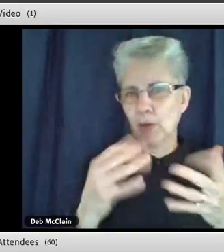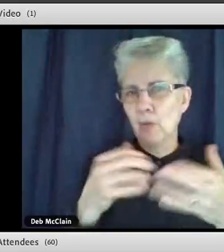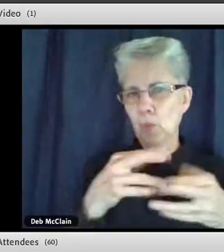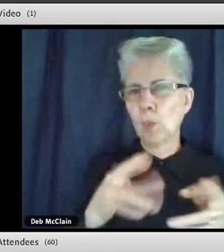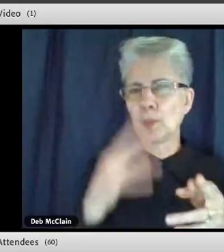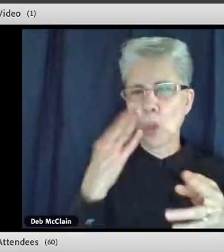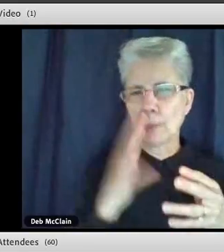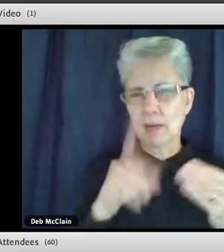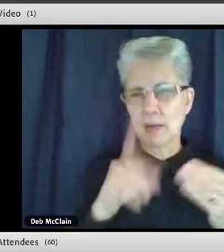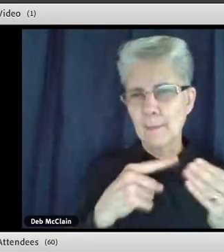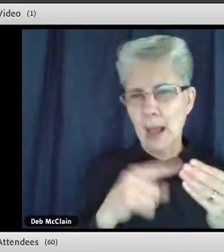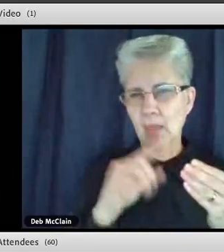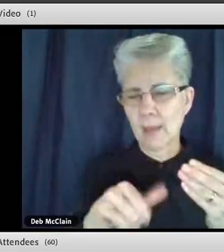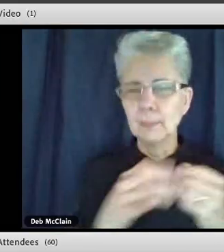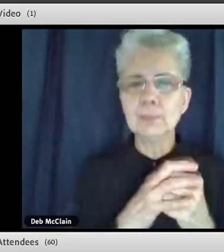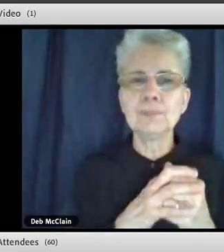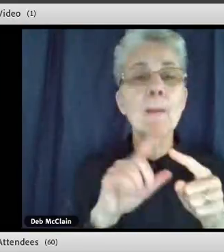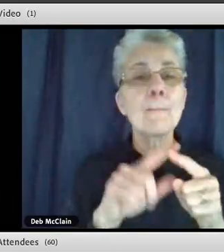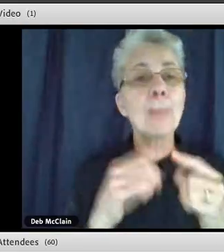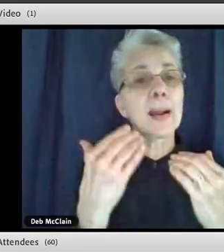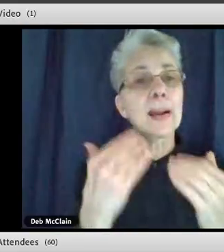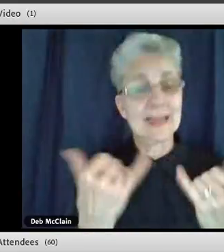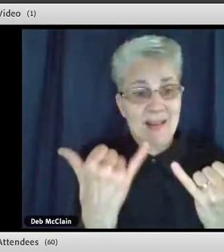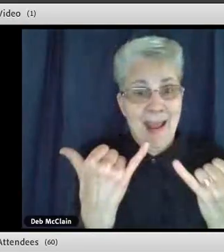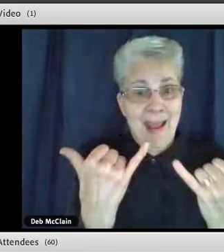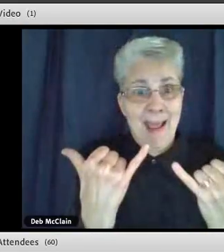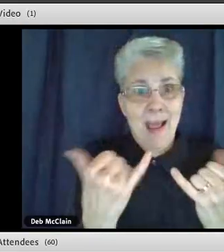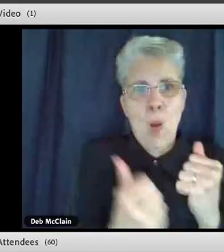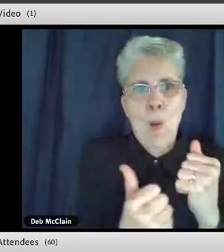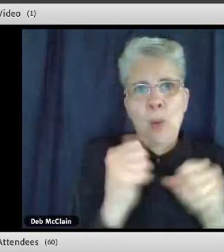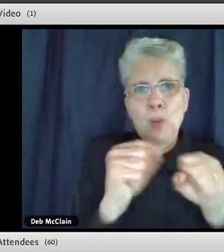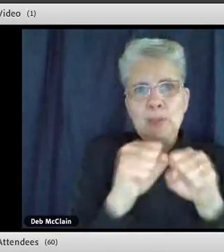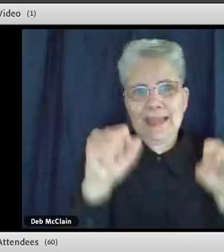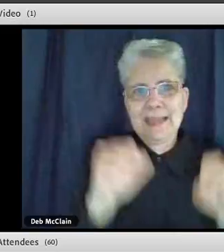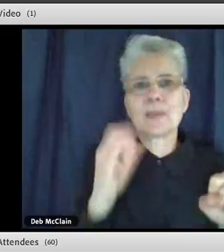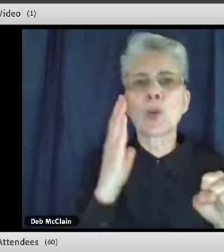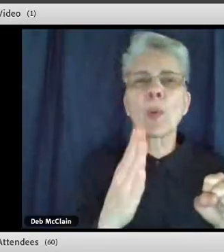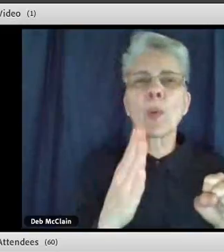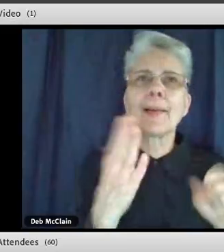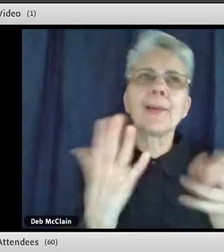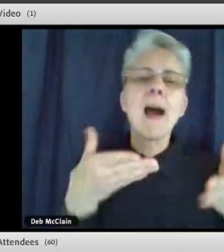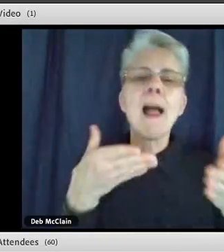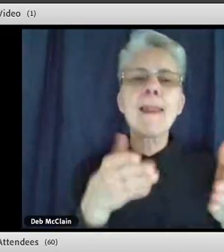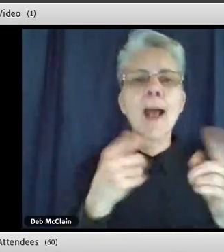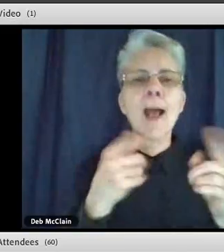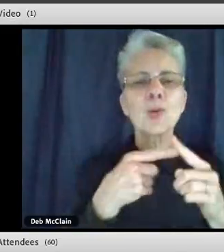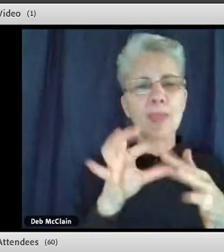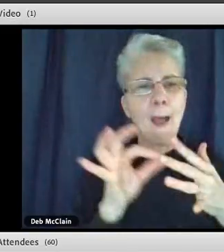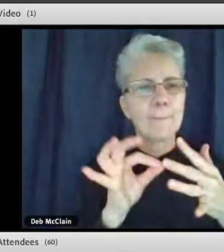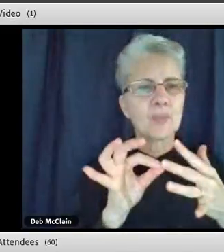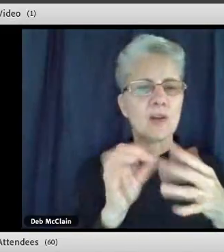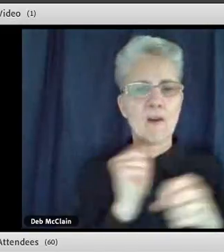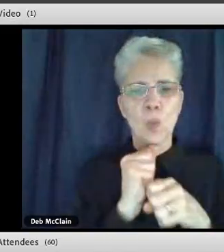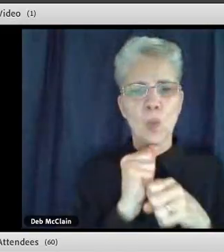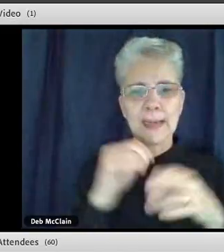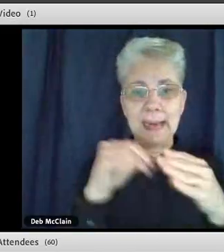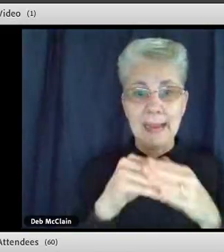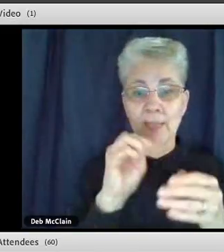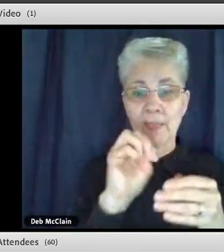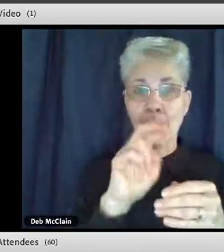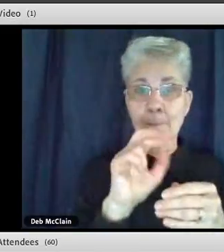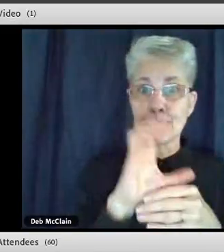talking about, but at least as of now, most systems will allow you the option of working directly in the MARC, and so it is